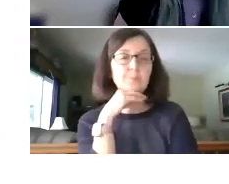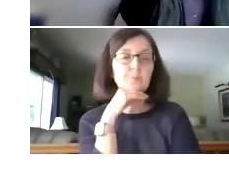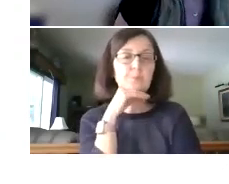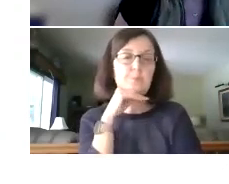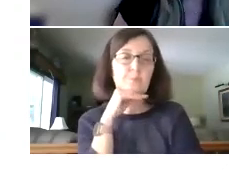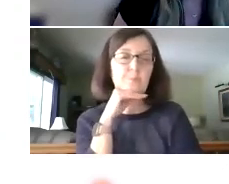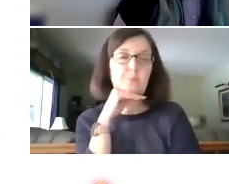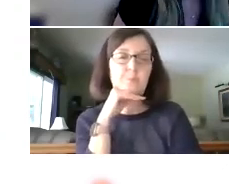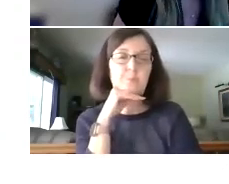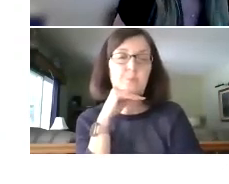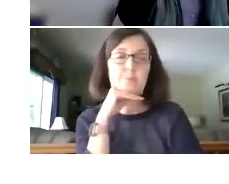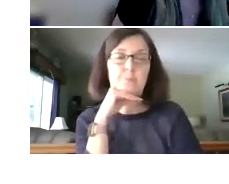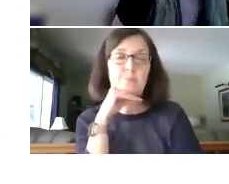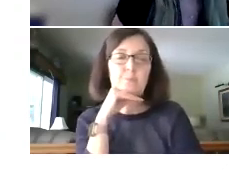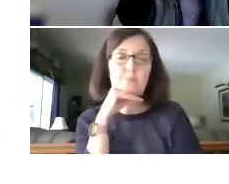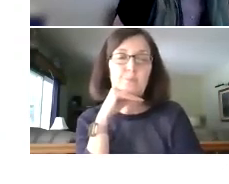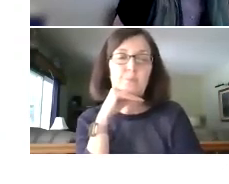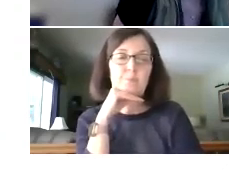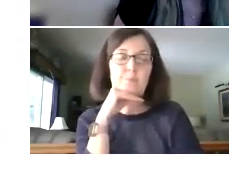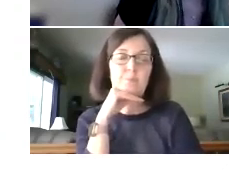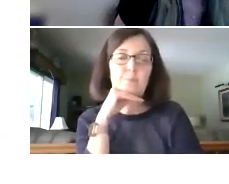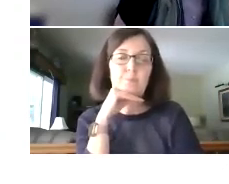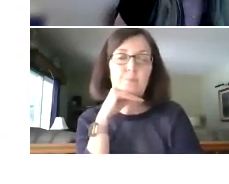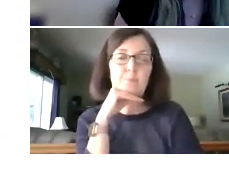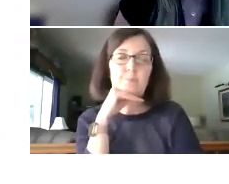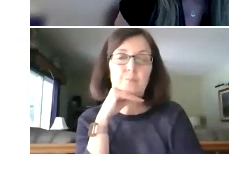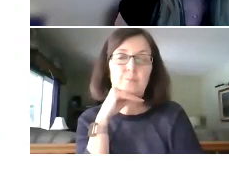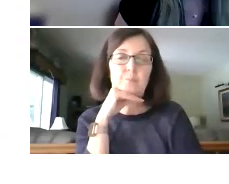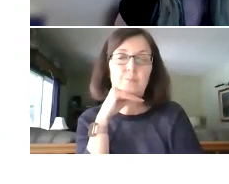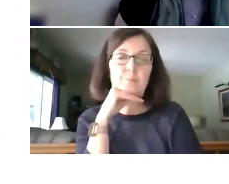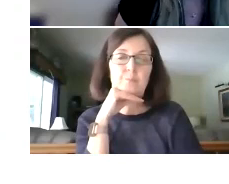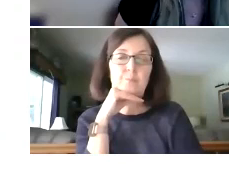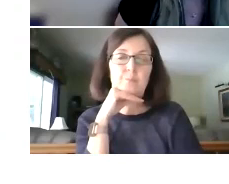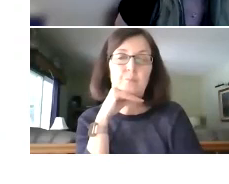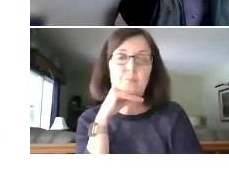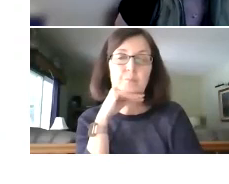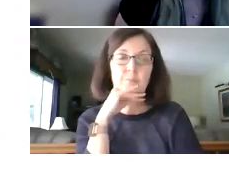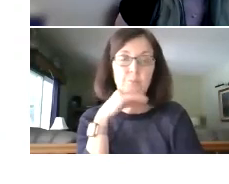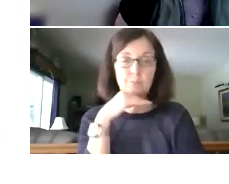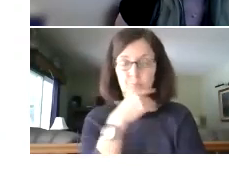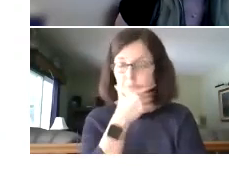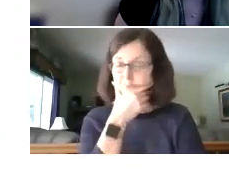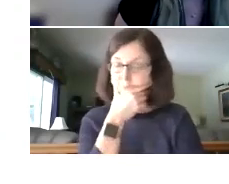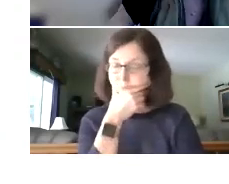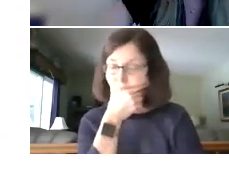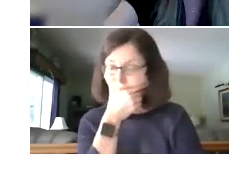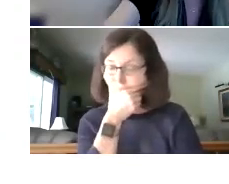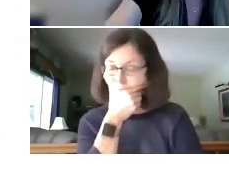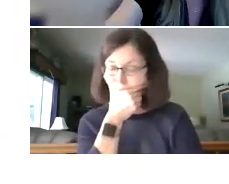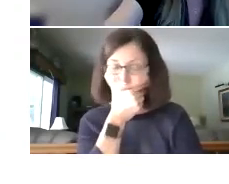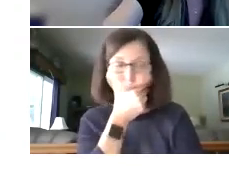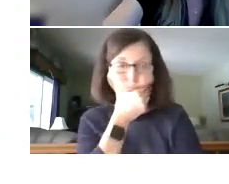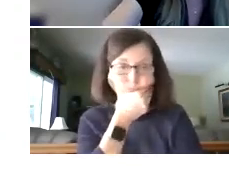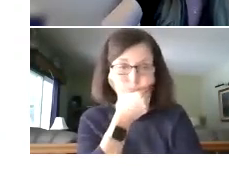encephalitis virus. New vaccine for hepatitis B, as well as for Zara Ebola